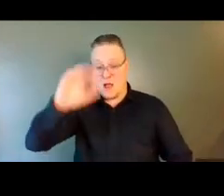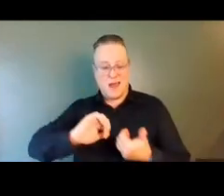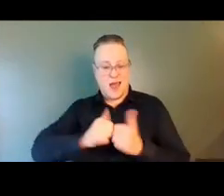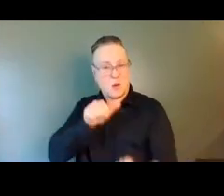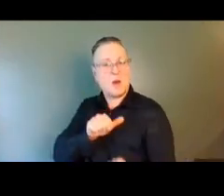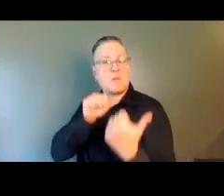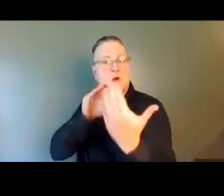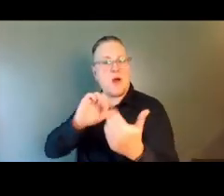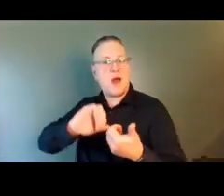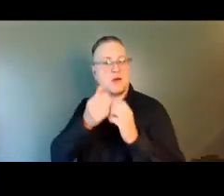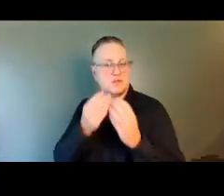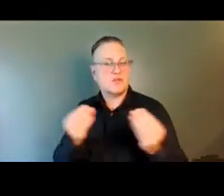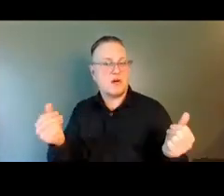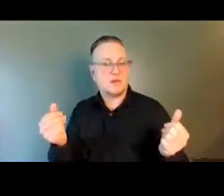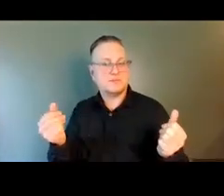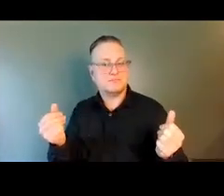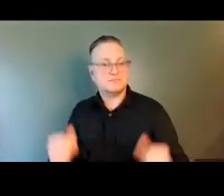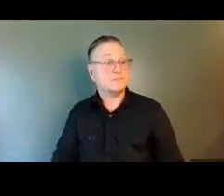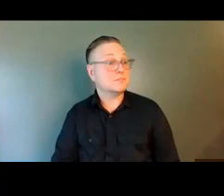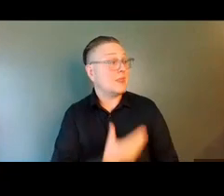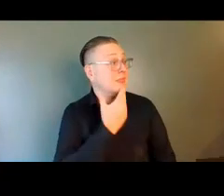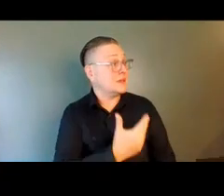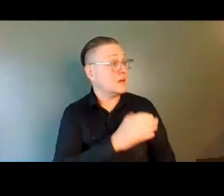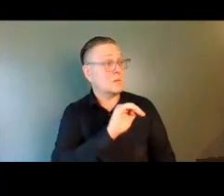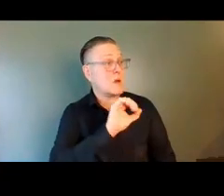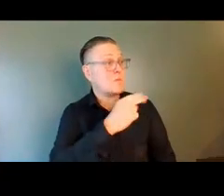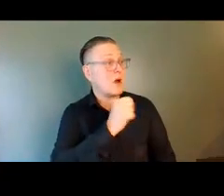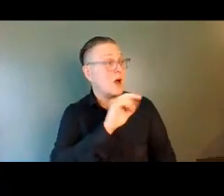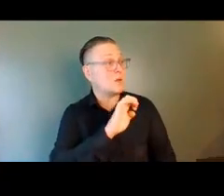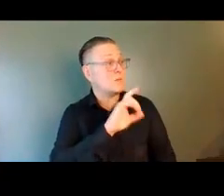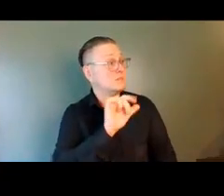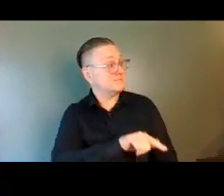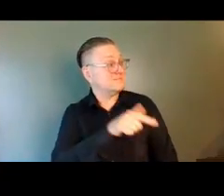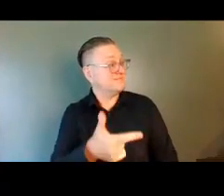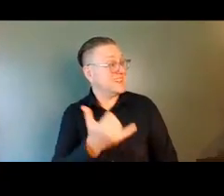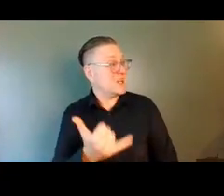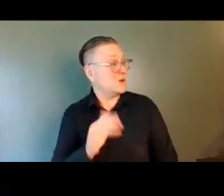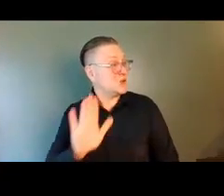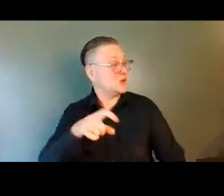Thanks, Andrea. Mohamed, would you answer that question?